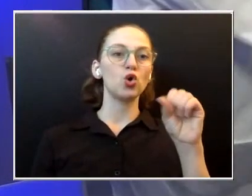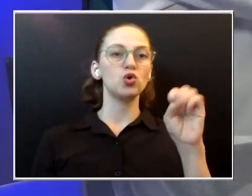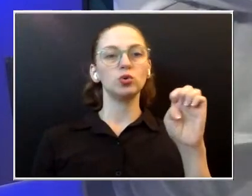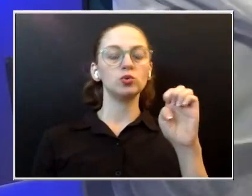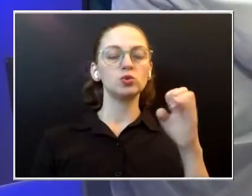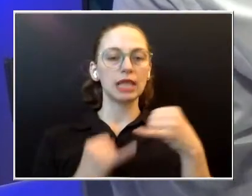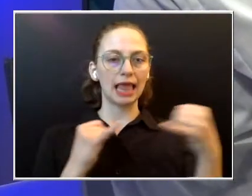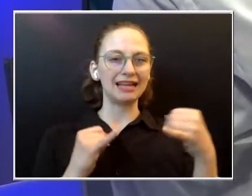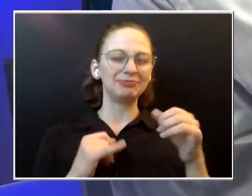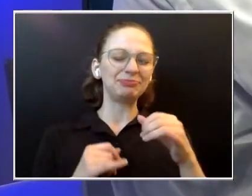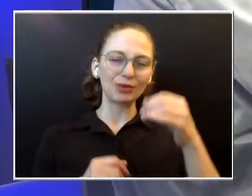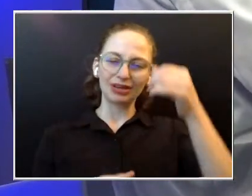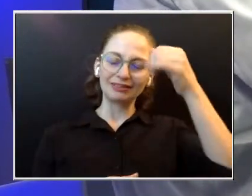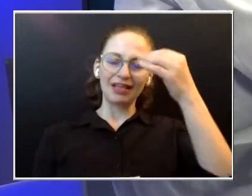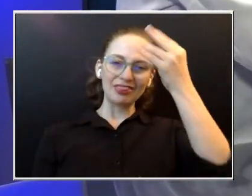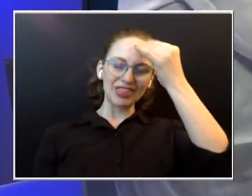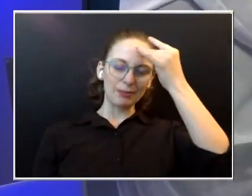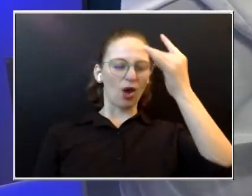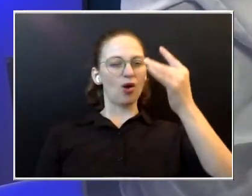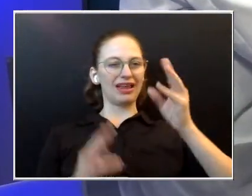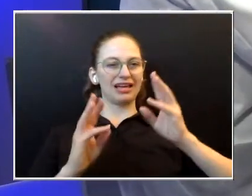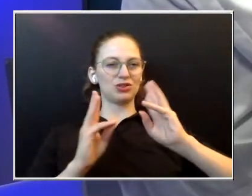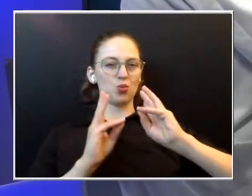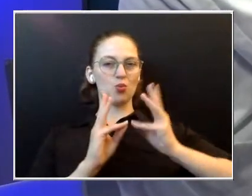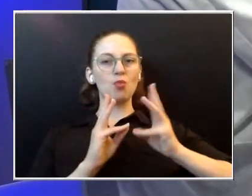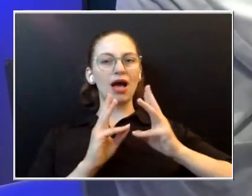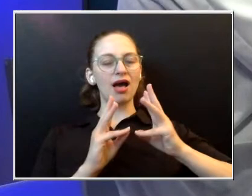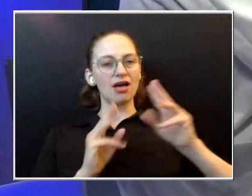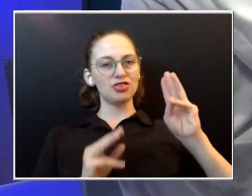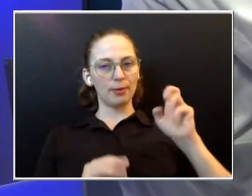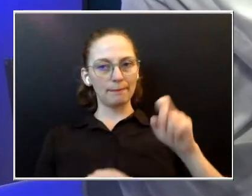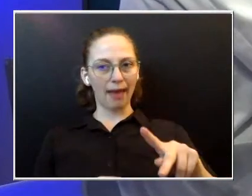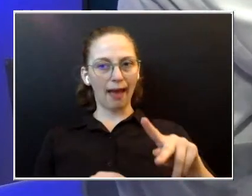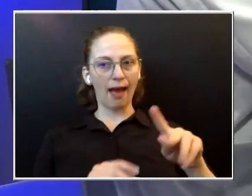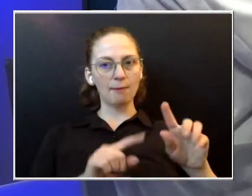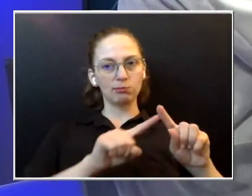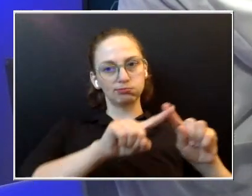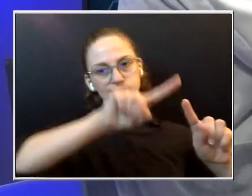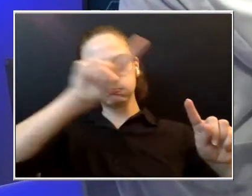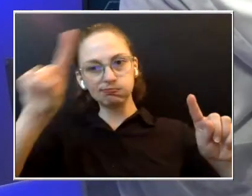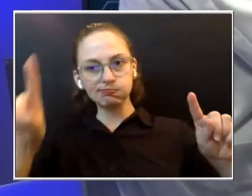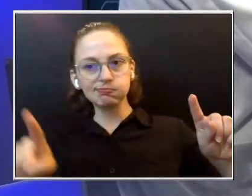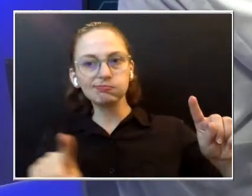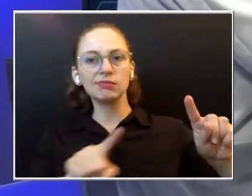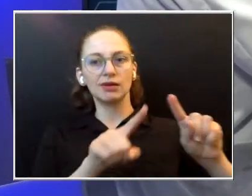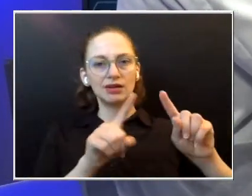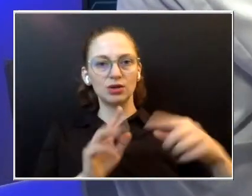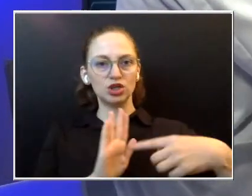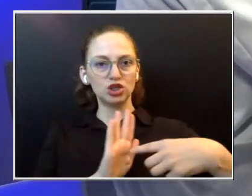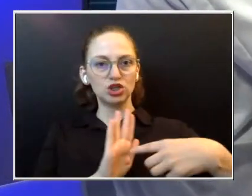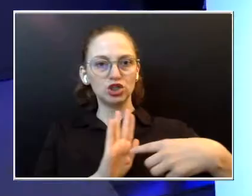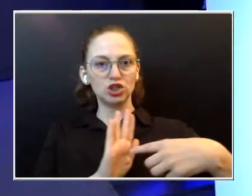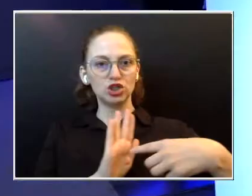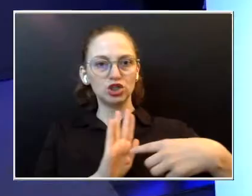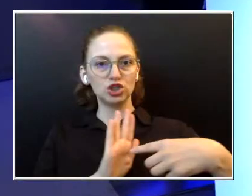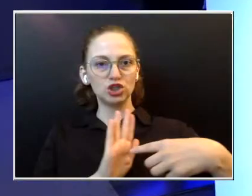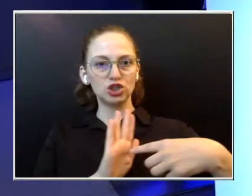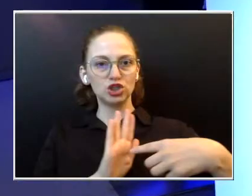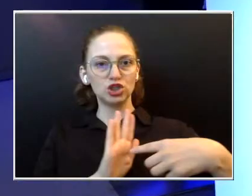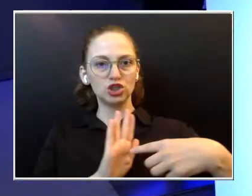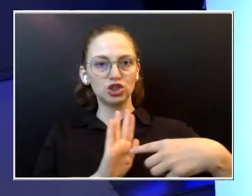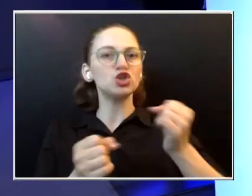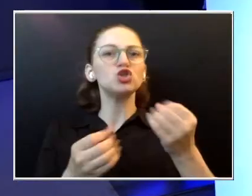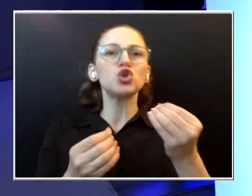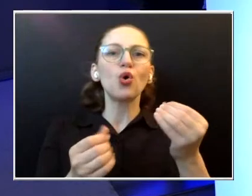every point along that line has the same pressure, every point along each of those colors has the same dose. So everything's kind of, when you see that